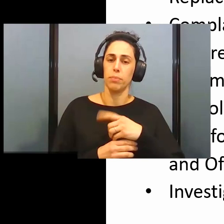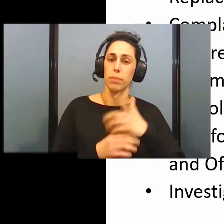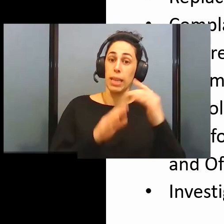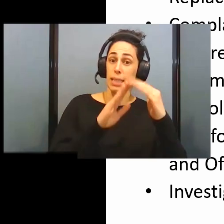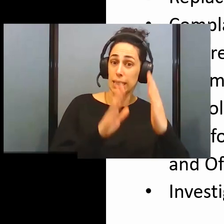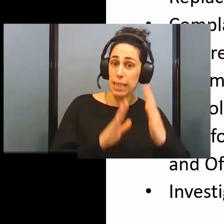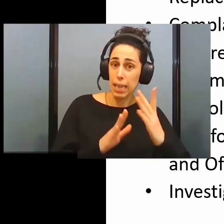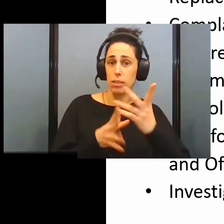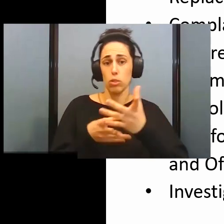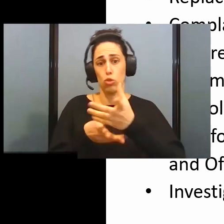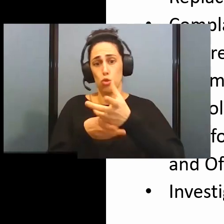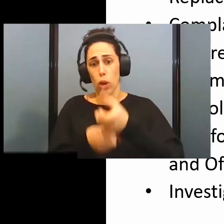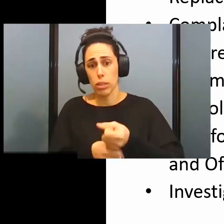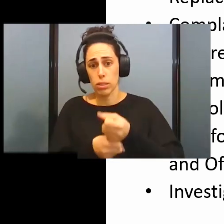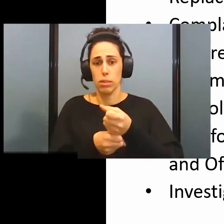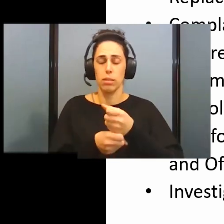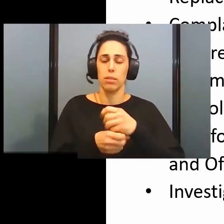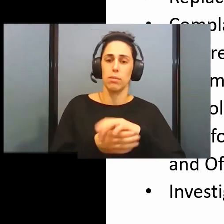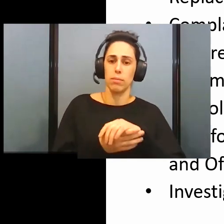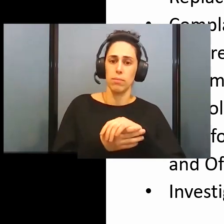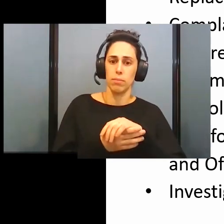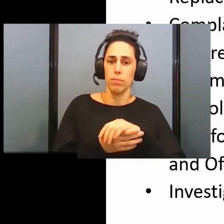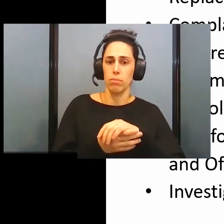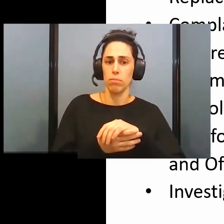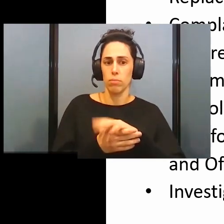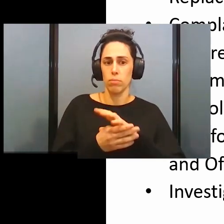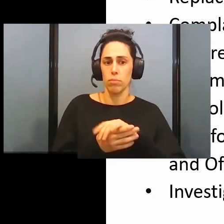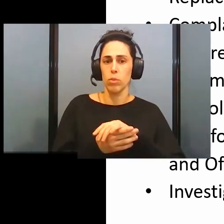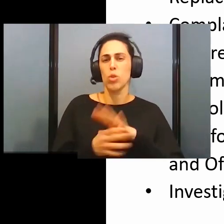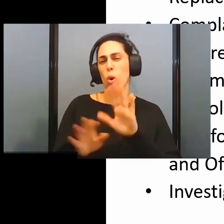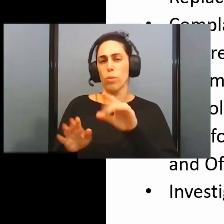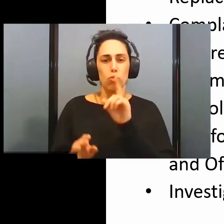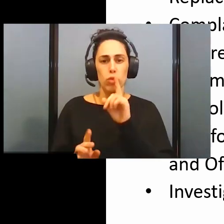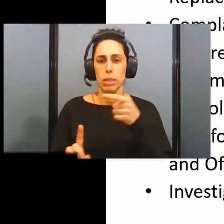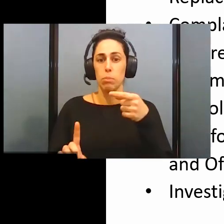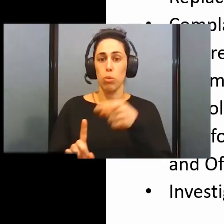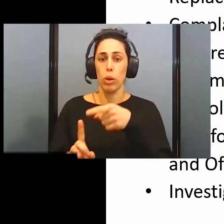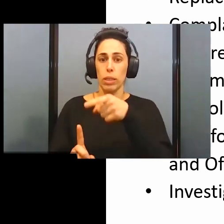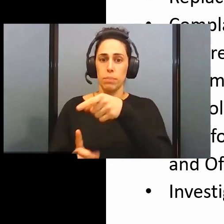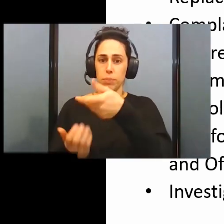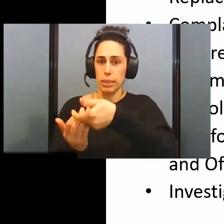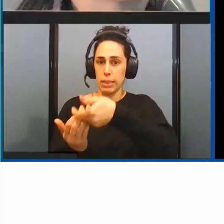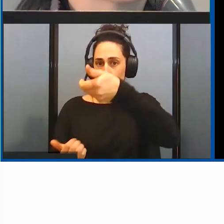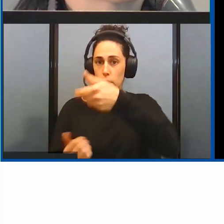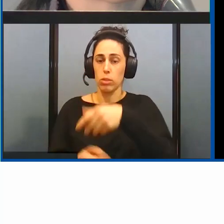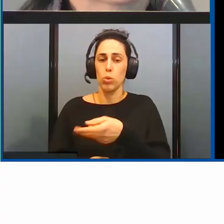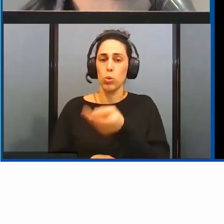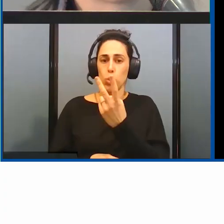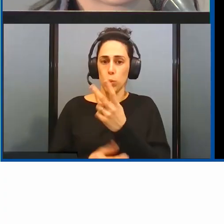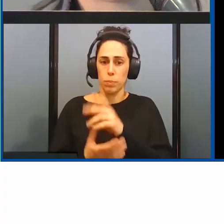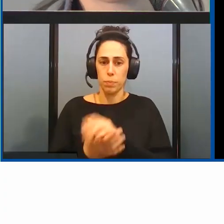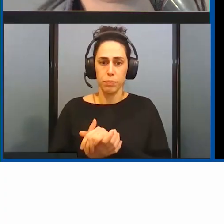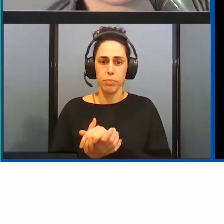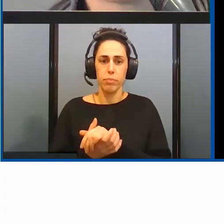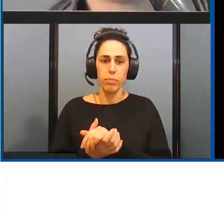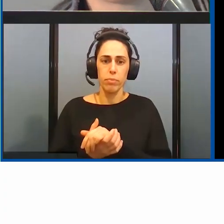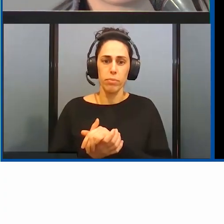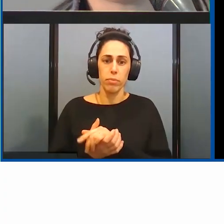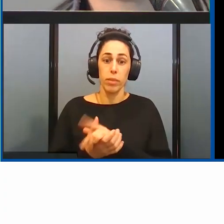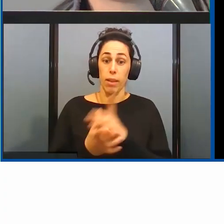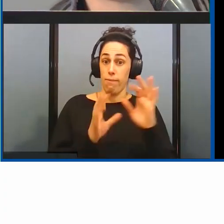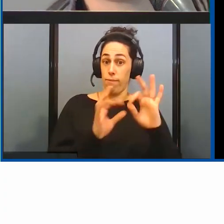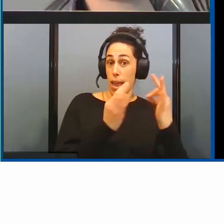the other one is kind of in the property context. So if in the property context, if somebody were to pass away and there's a